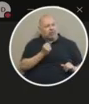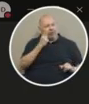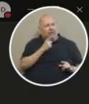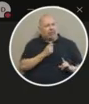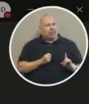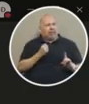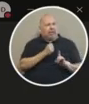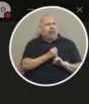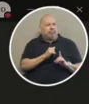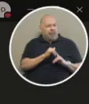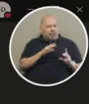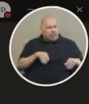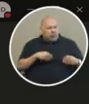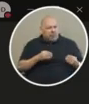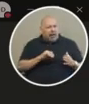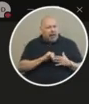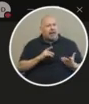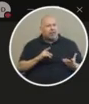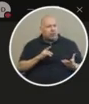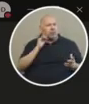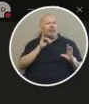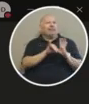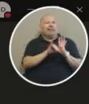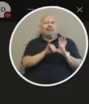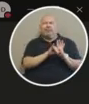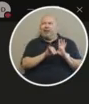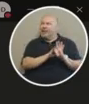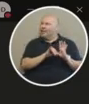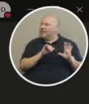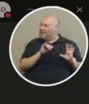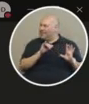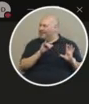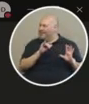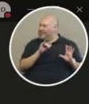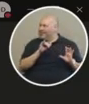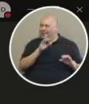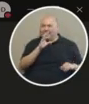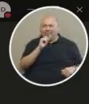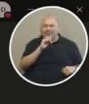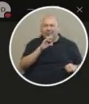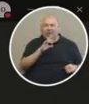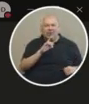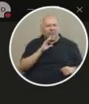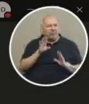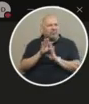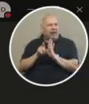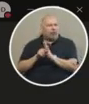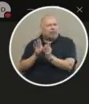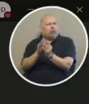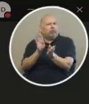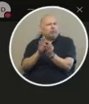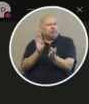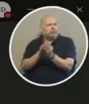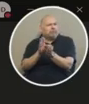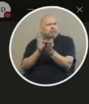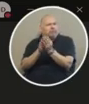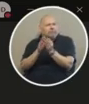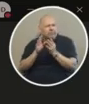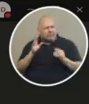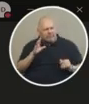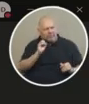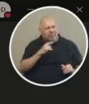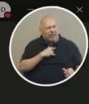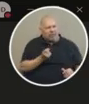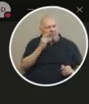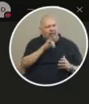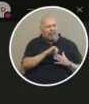and we'll definitely provide you all with where we're identifying savings in each of the departments. Yeah, and I understand that, and